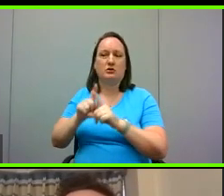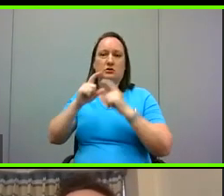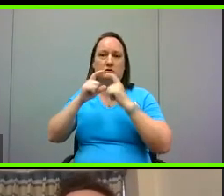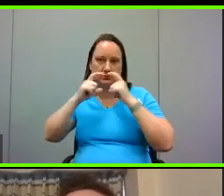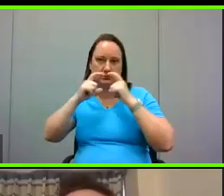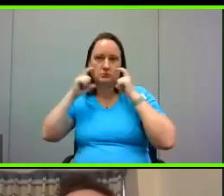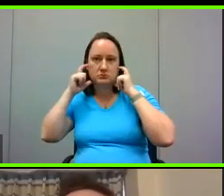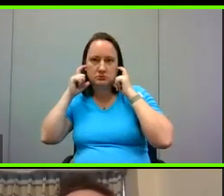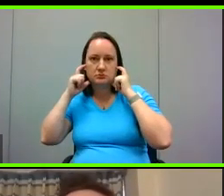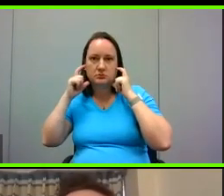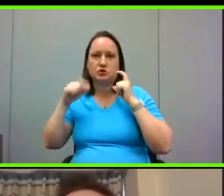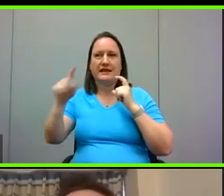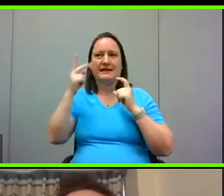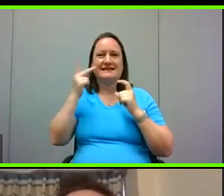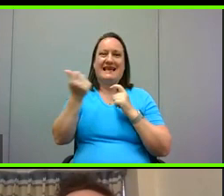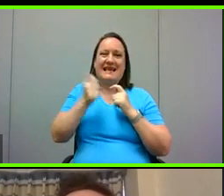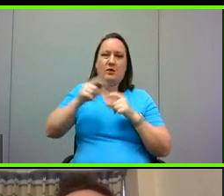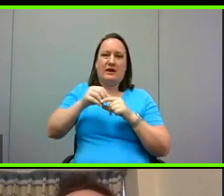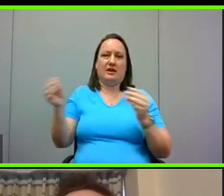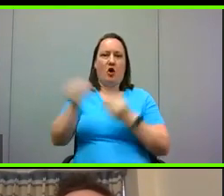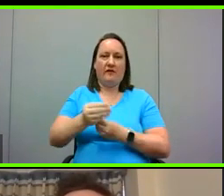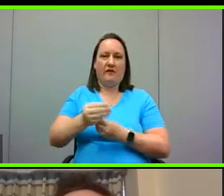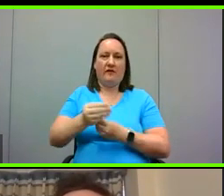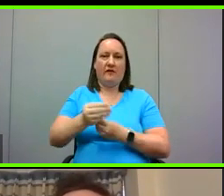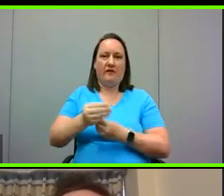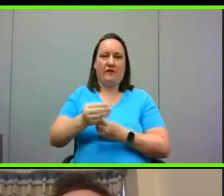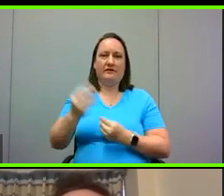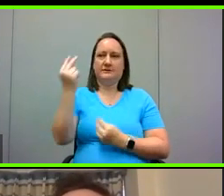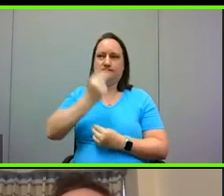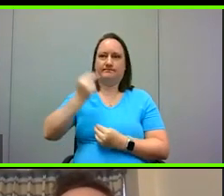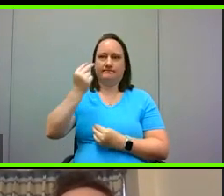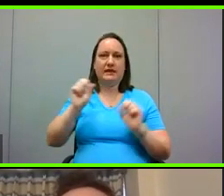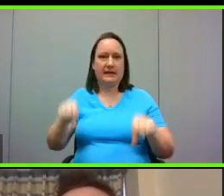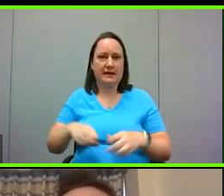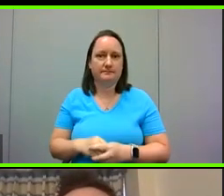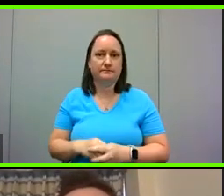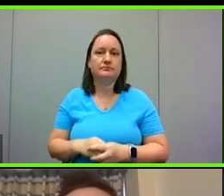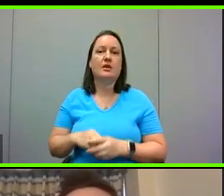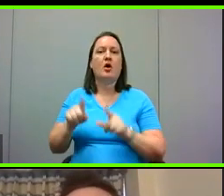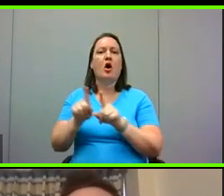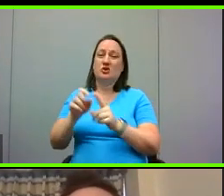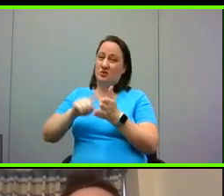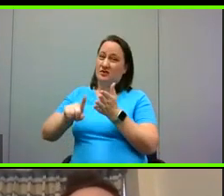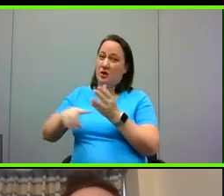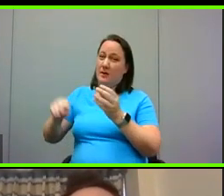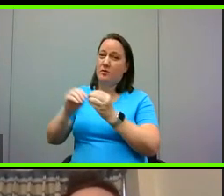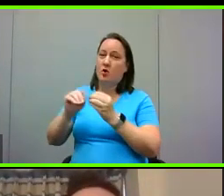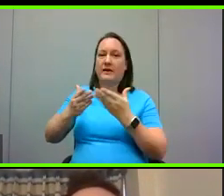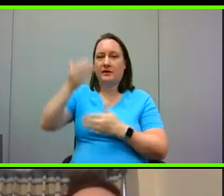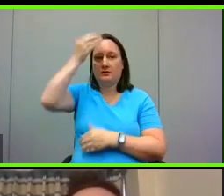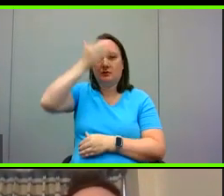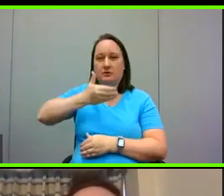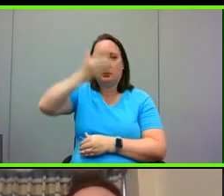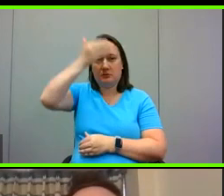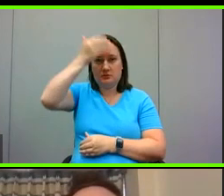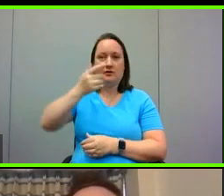to in the office. We actually looking at, for different reasons, even some face shields for the deaf and hard of hearing